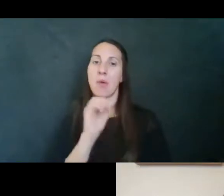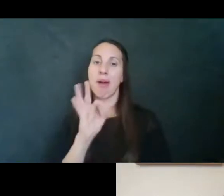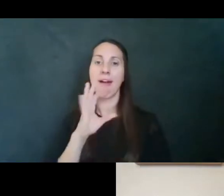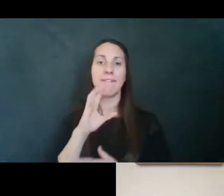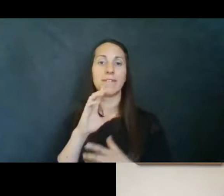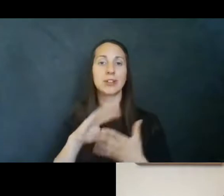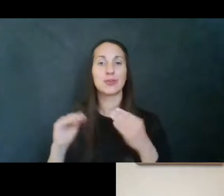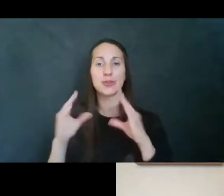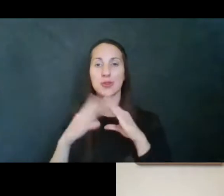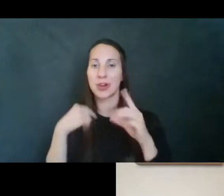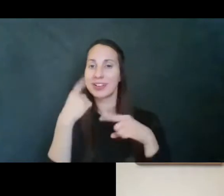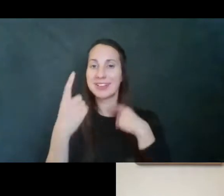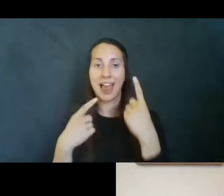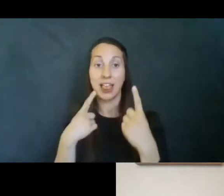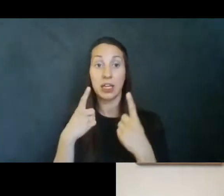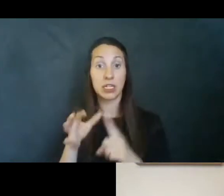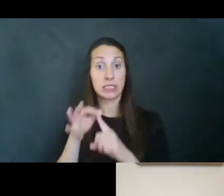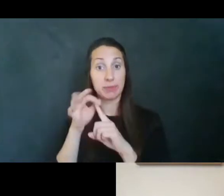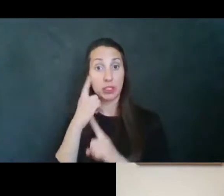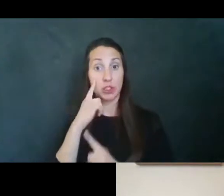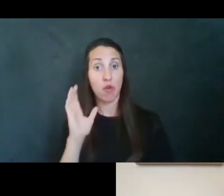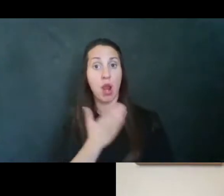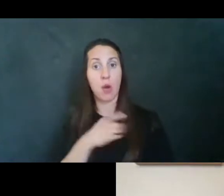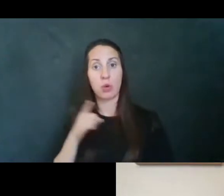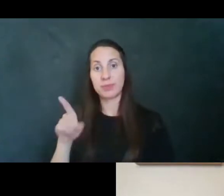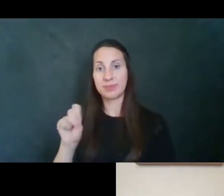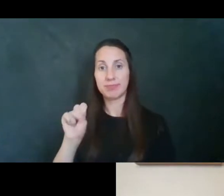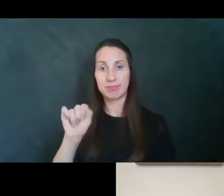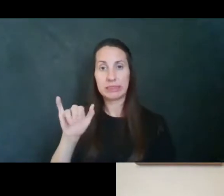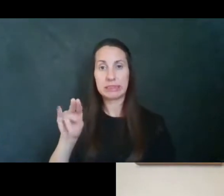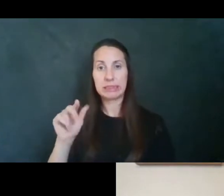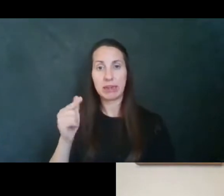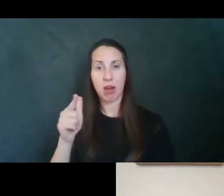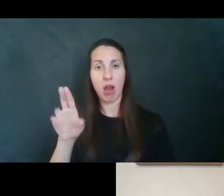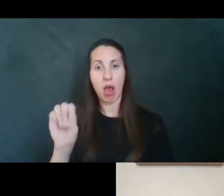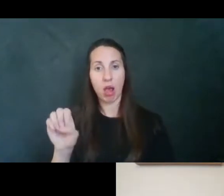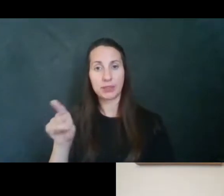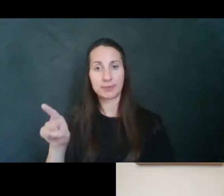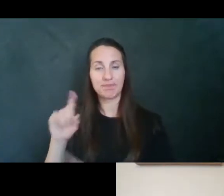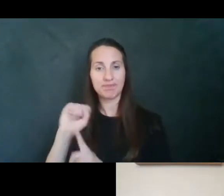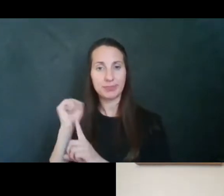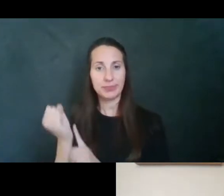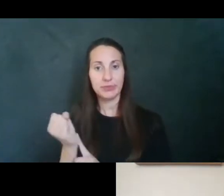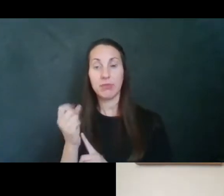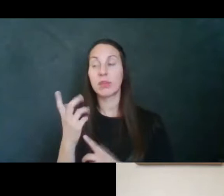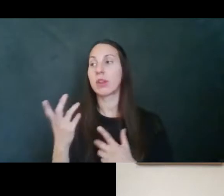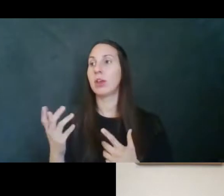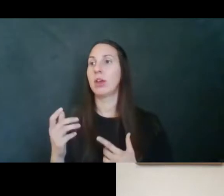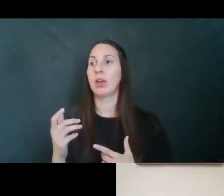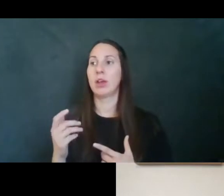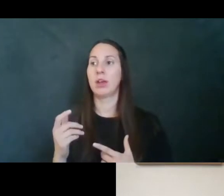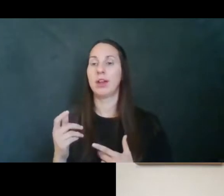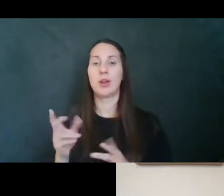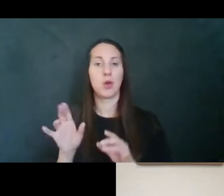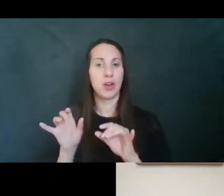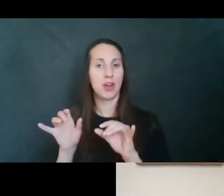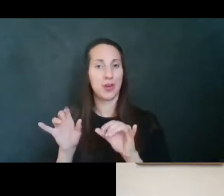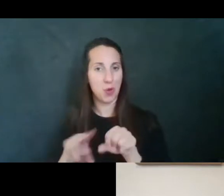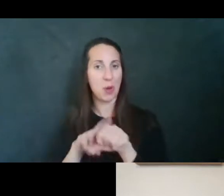storytelling, especially in the synagogue setting, was the issue of normalization.